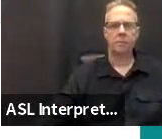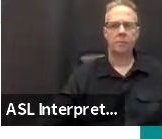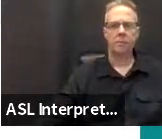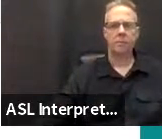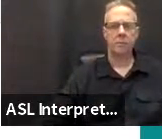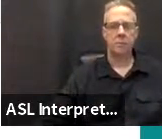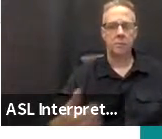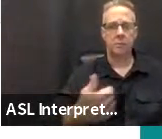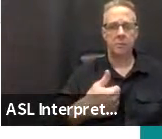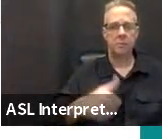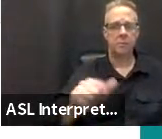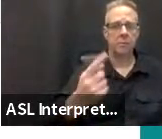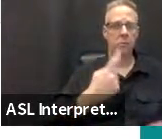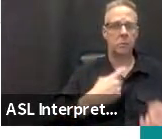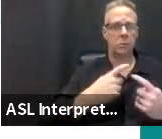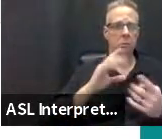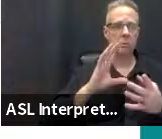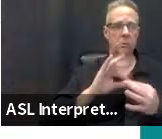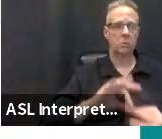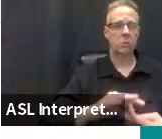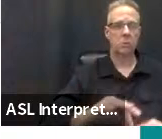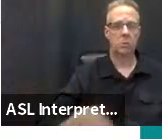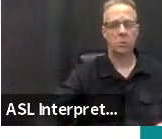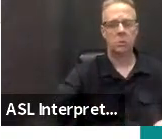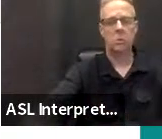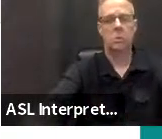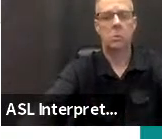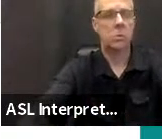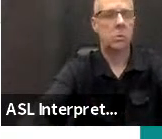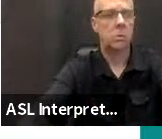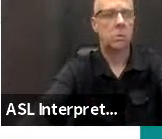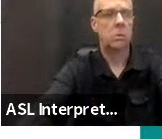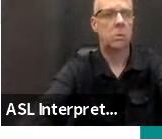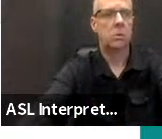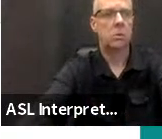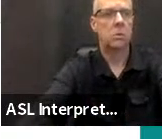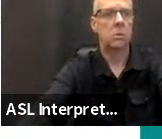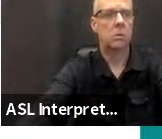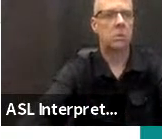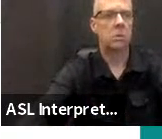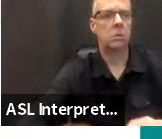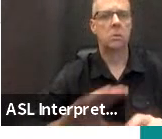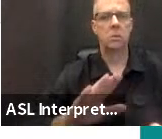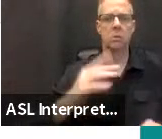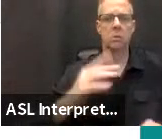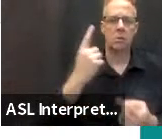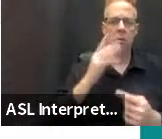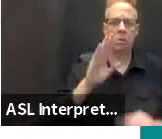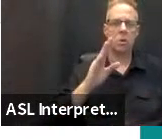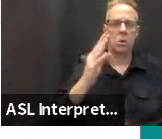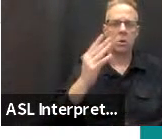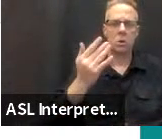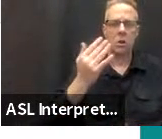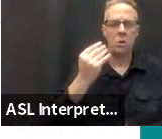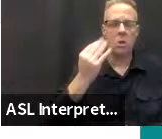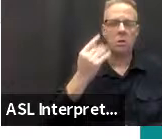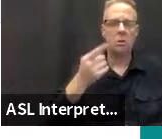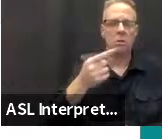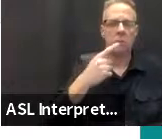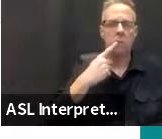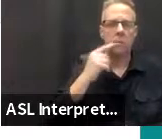Any questions, comments, thoughts about that? Michael, I'm curious to hear your thoughts on the corkscrew there.